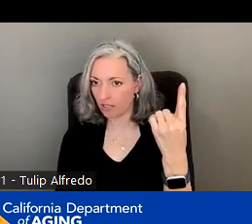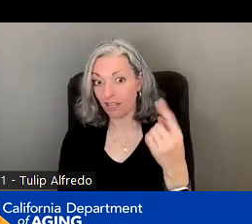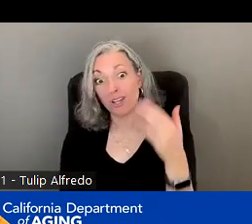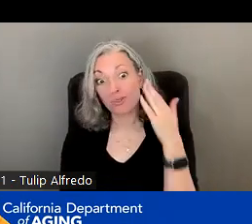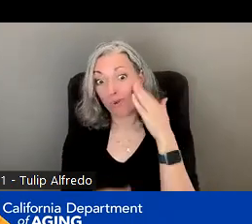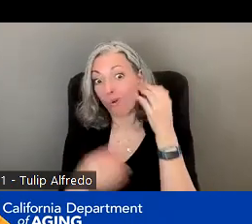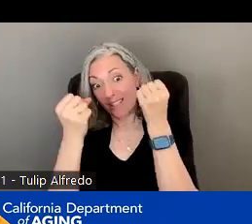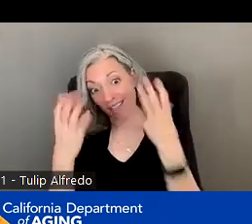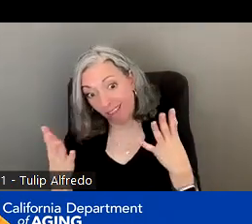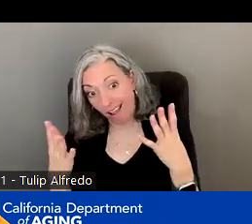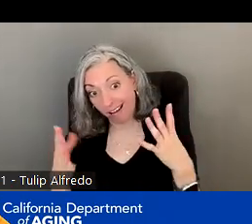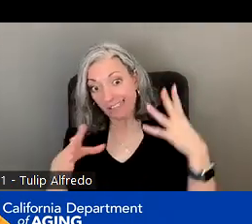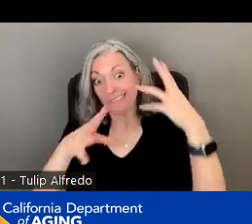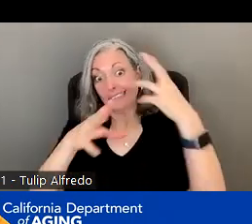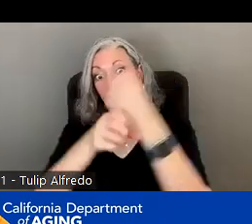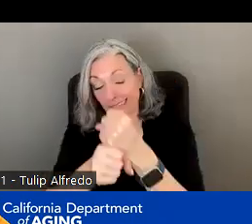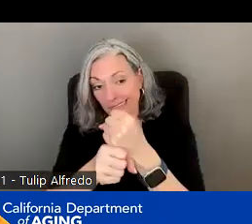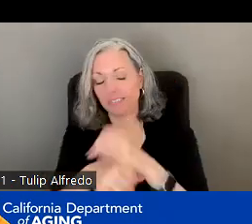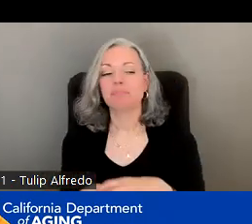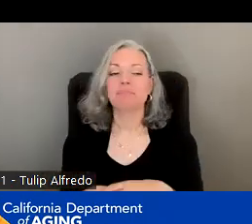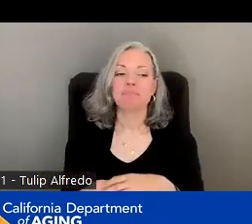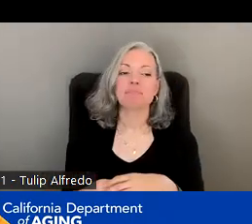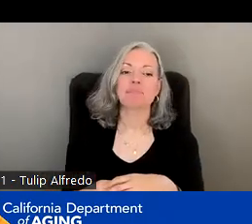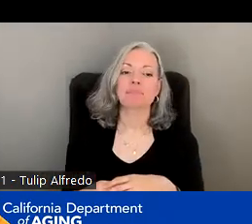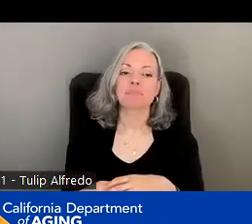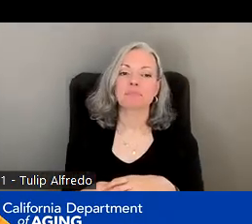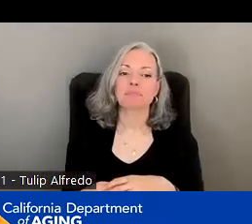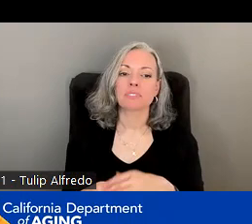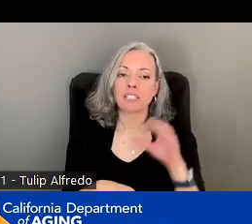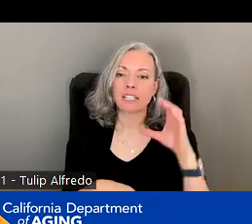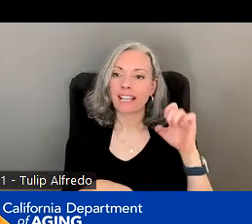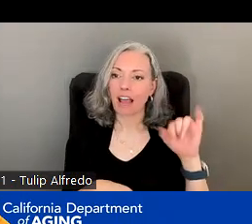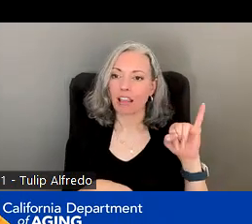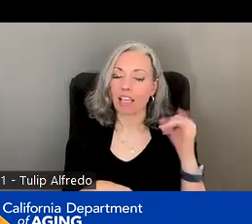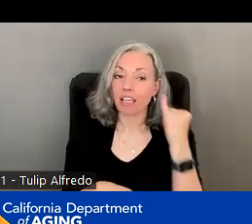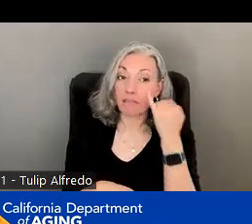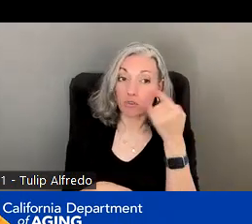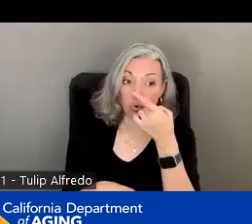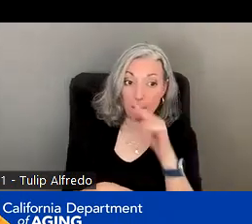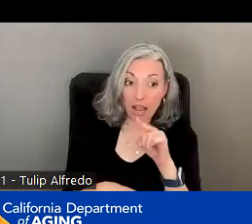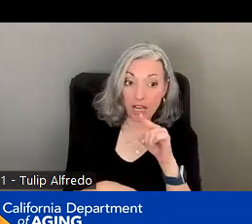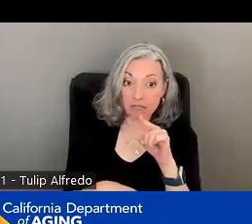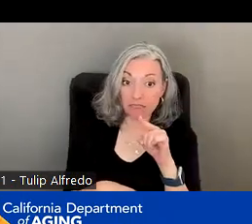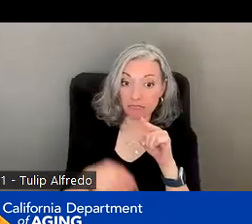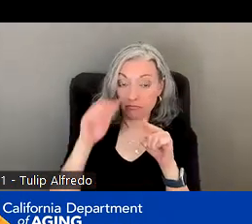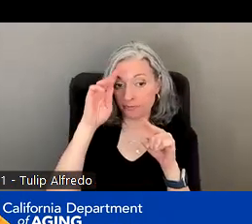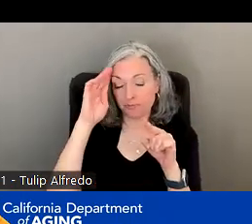to capture it all on one slide. And then I just wanted to, if Callie would be so kind as to move to the next